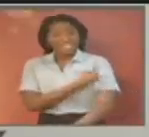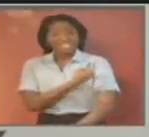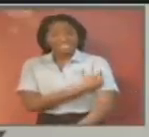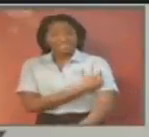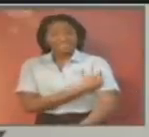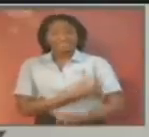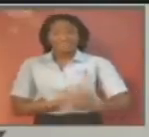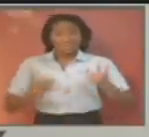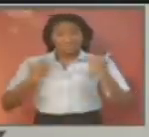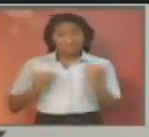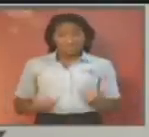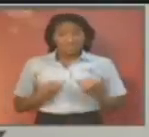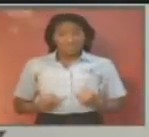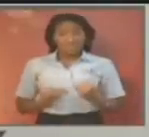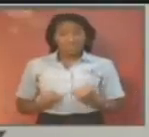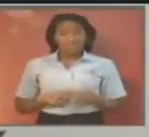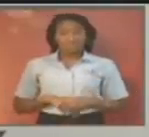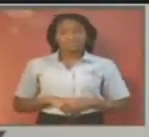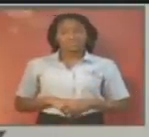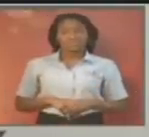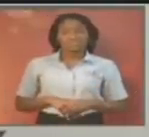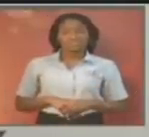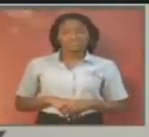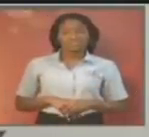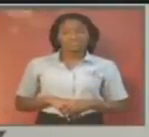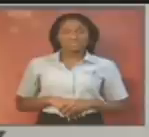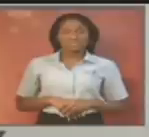are doing up to